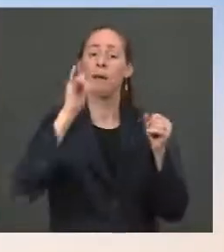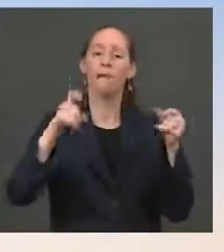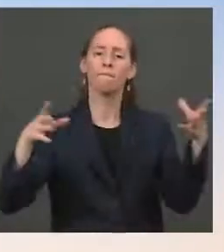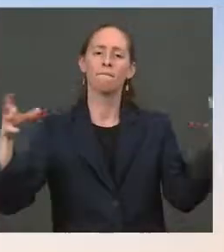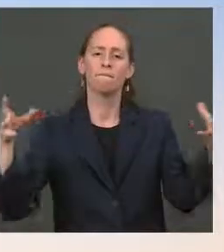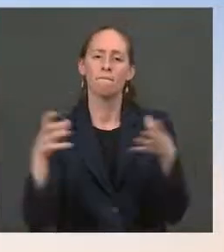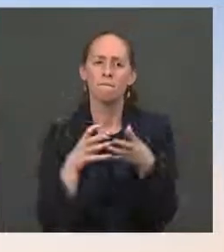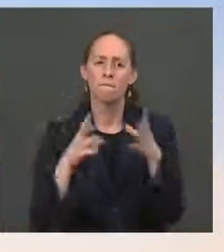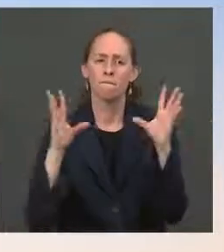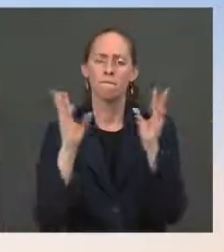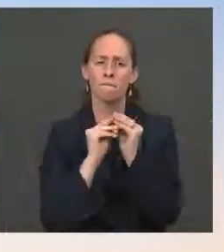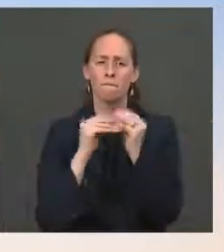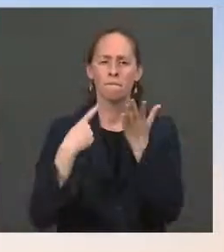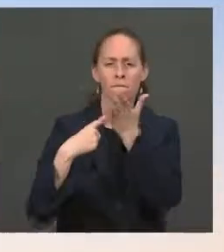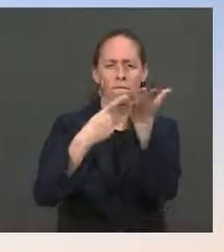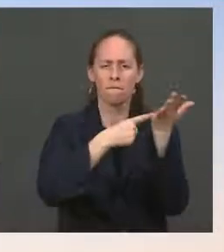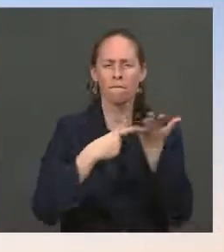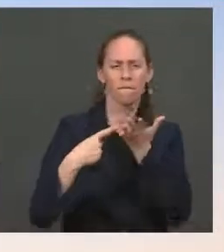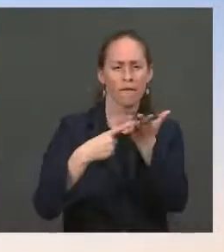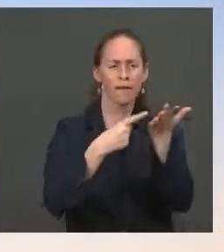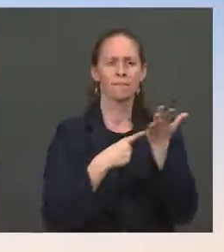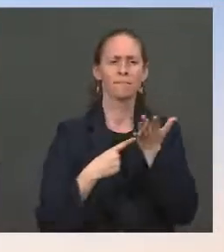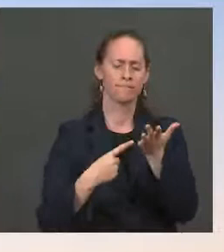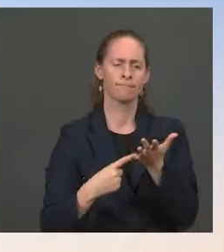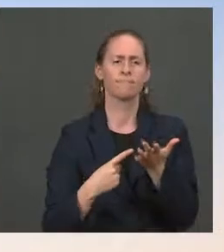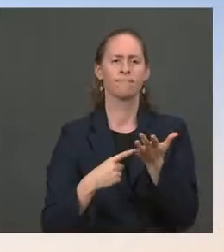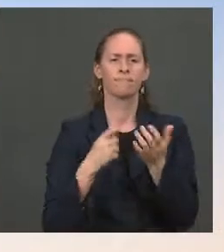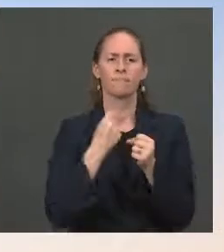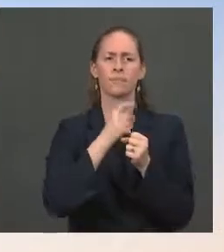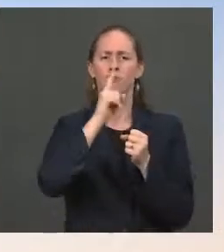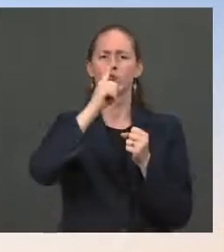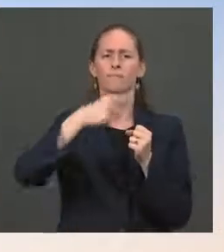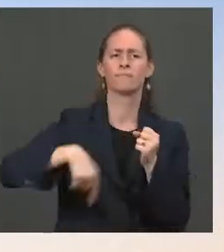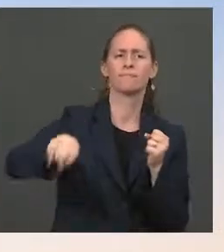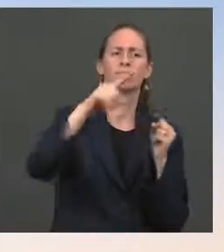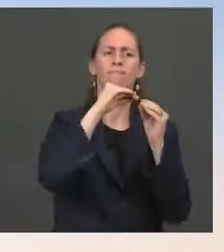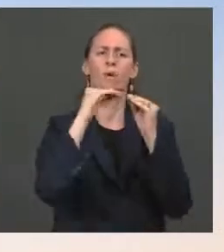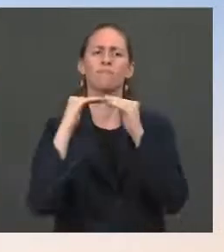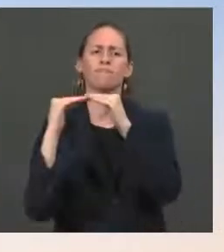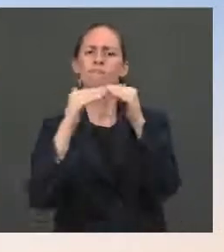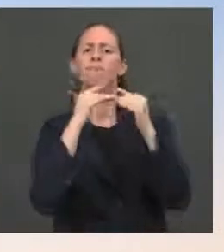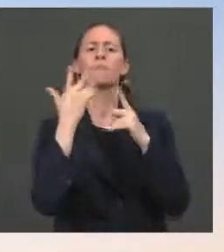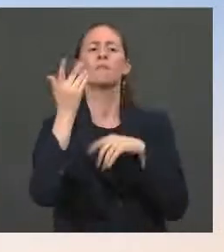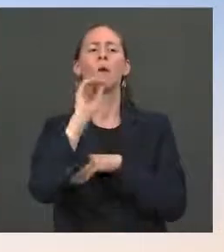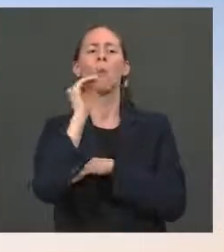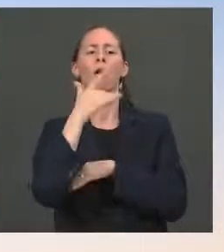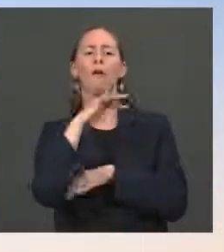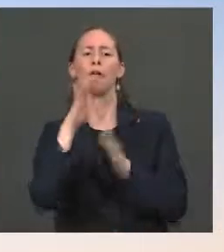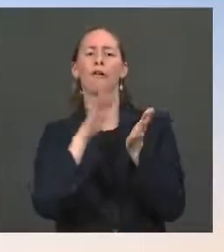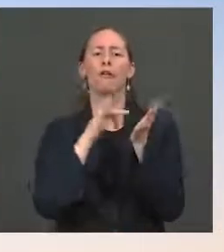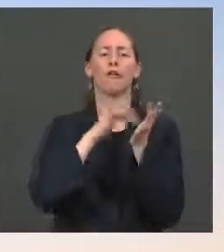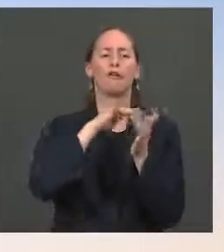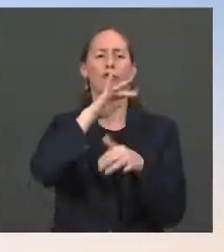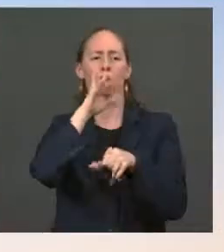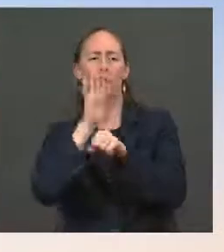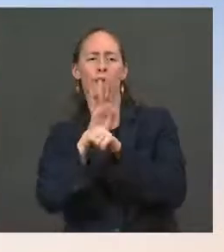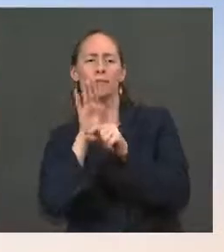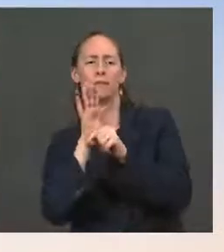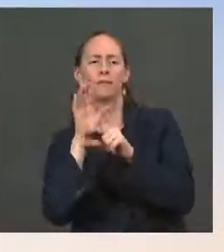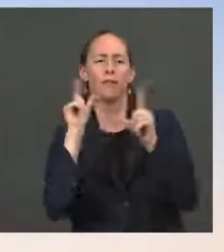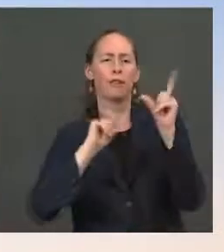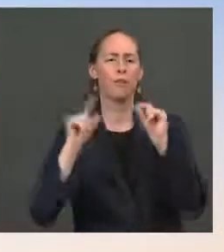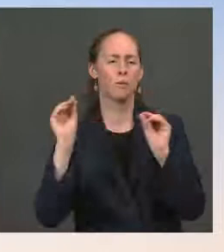as important to level the playing field, reduce corruption, ensure that we are doing that as a